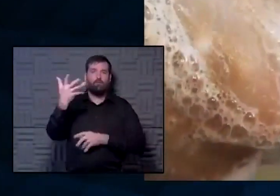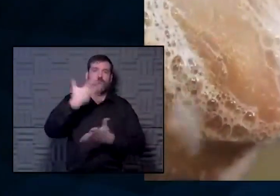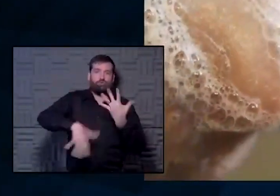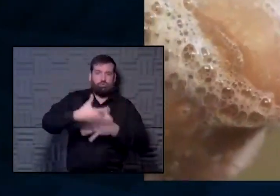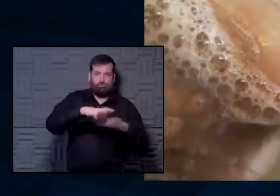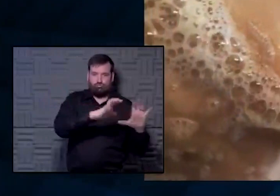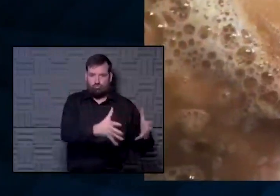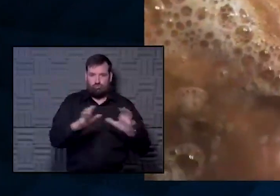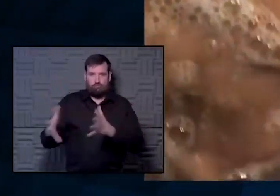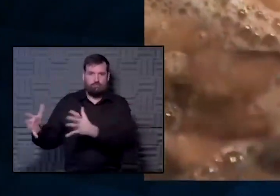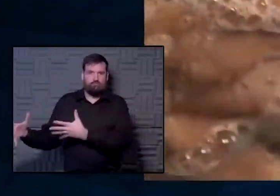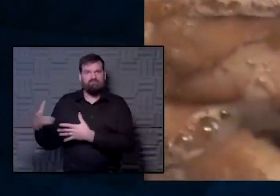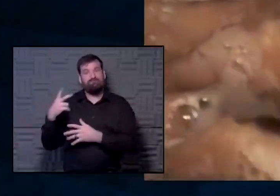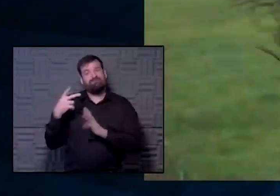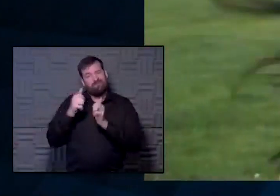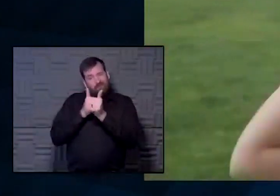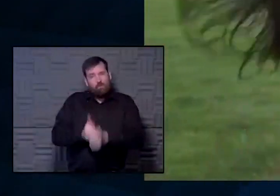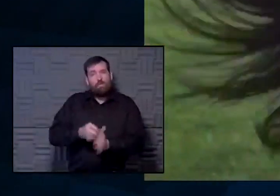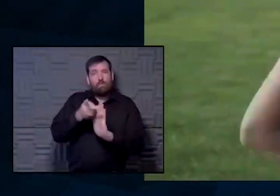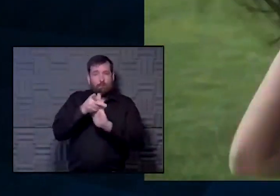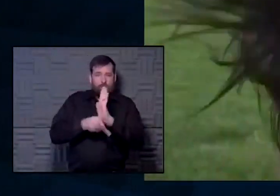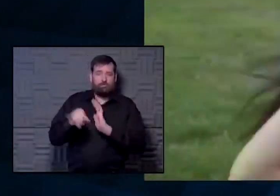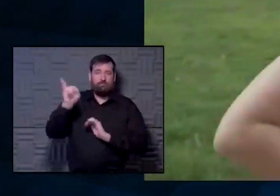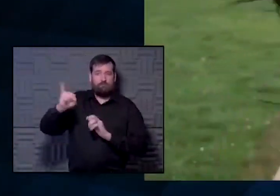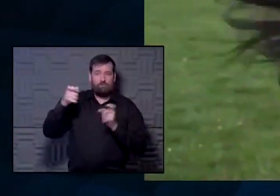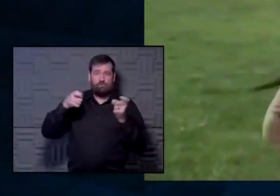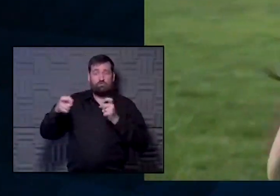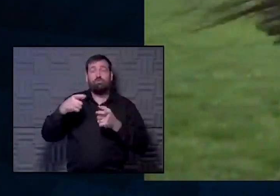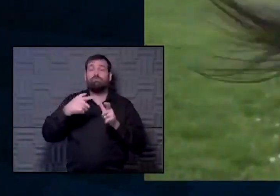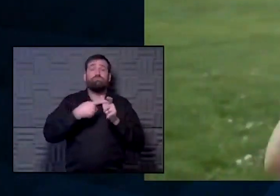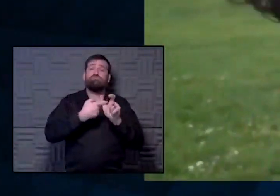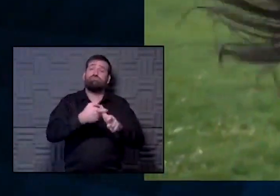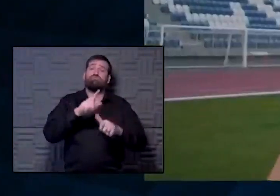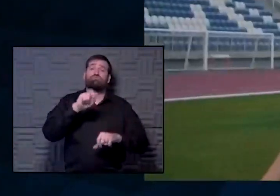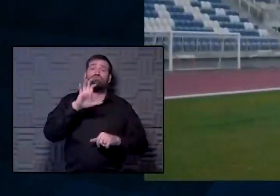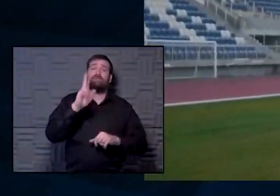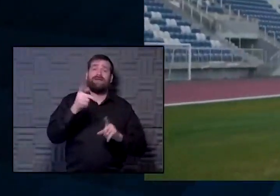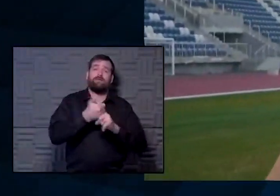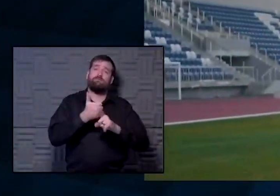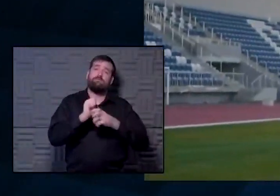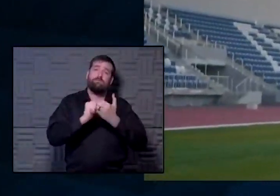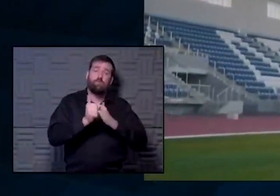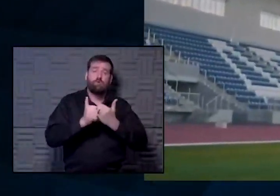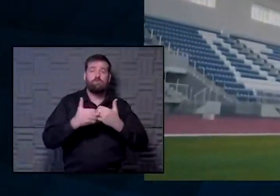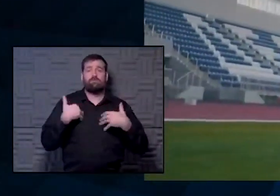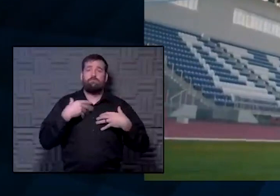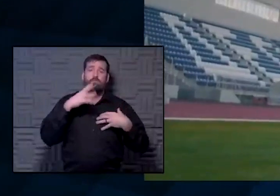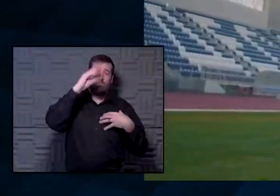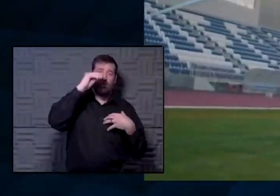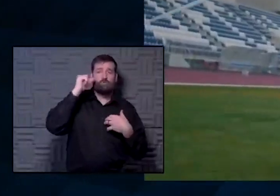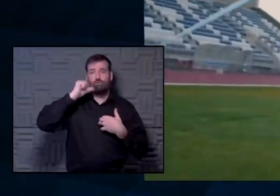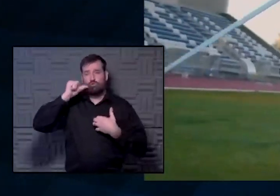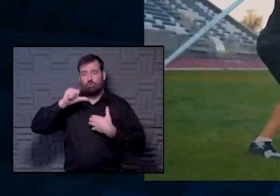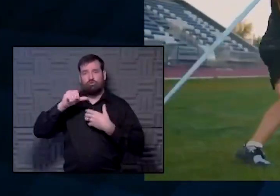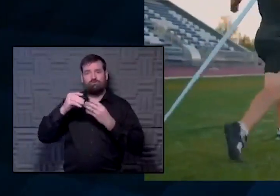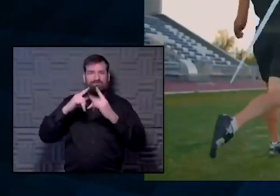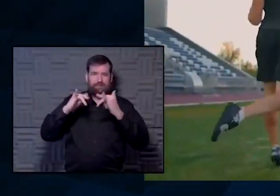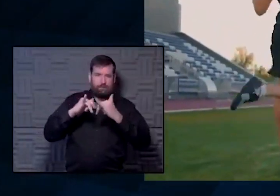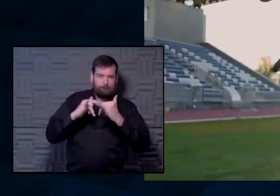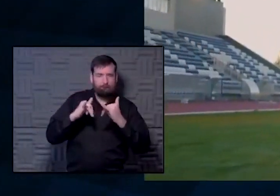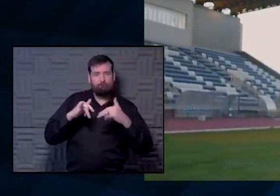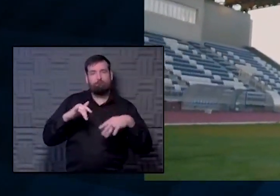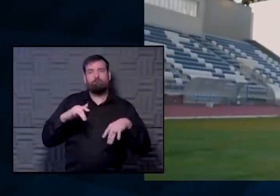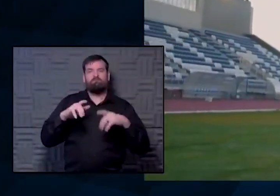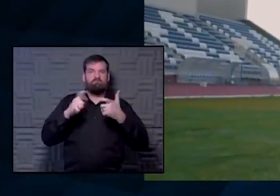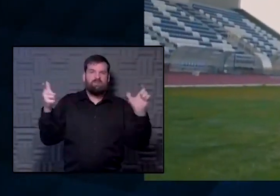and use those pillars of infection control. Even in track. Track is a sport, we've got boys and girls competing at the same time. It's in a